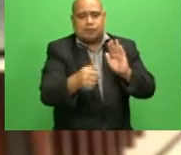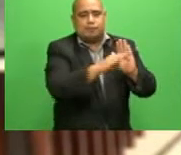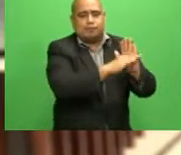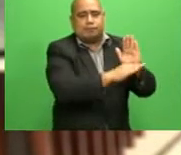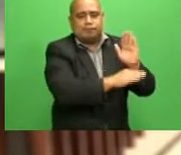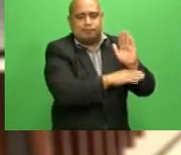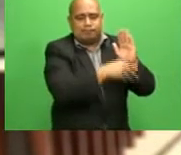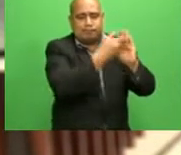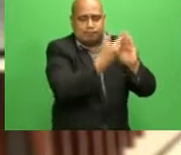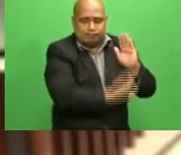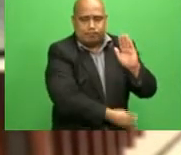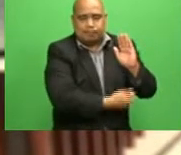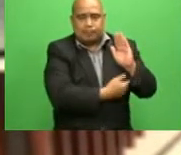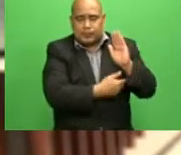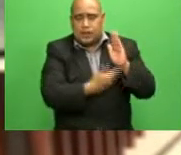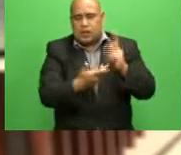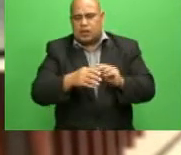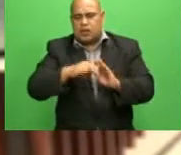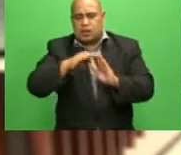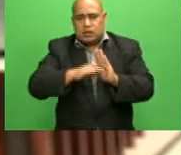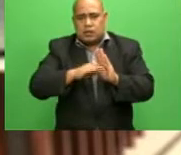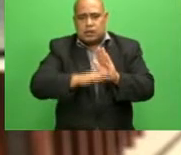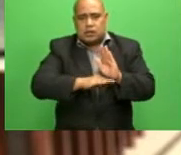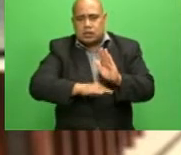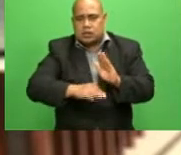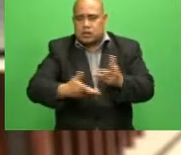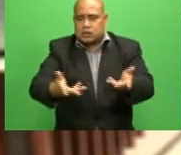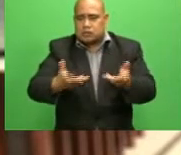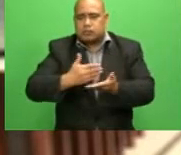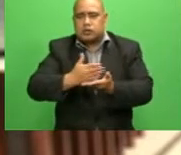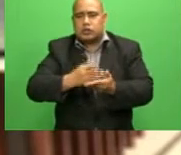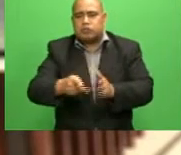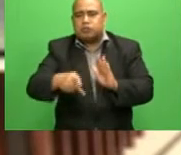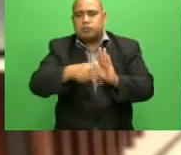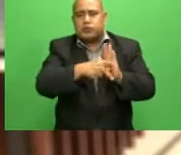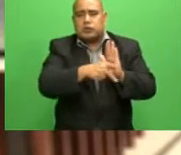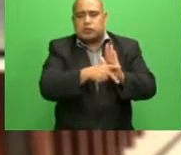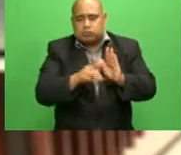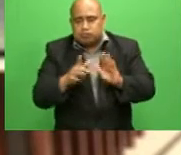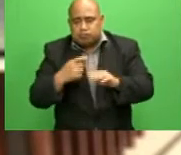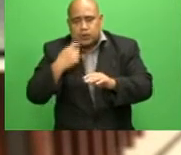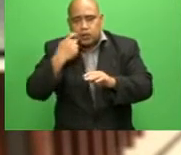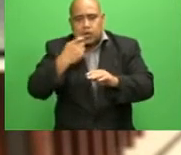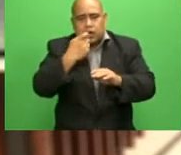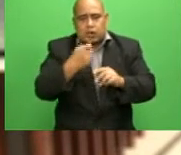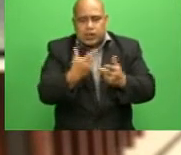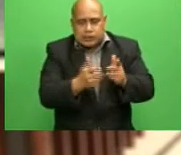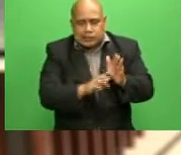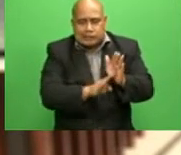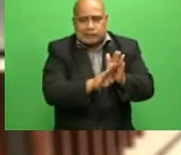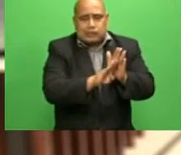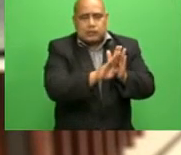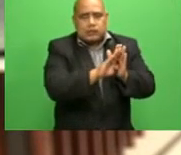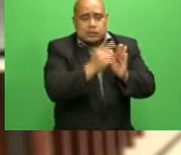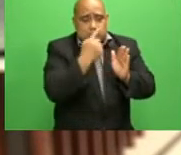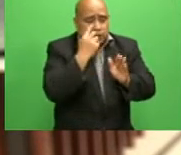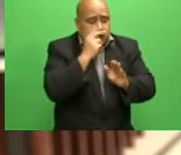price. Fiji Care Insurance was the only shares to rise in price. The overall market value fell